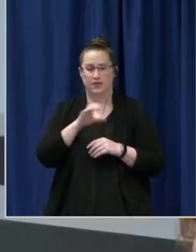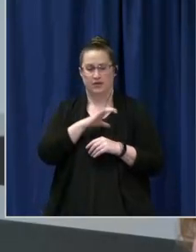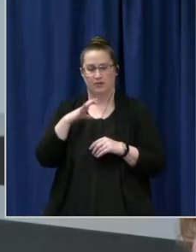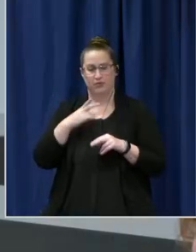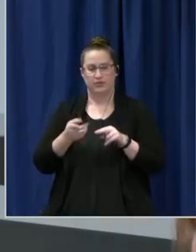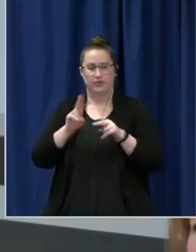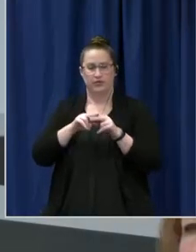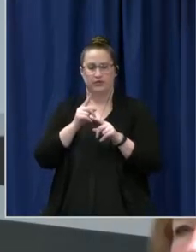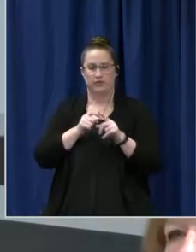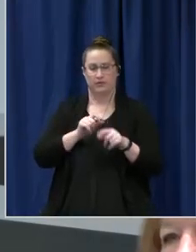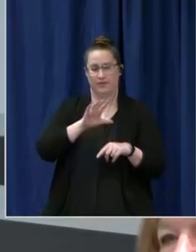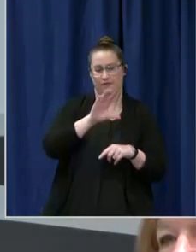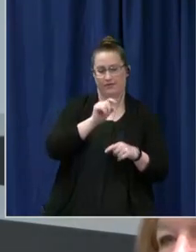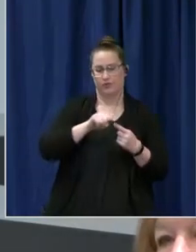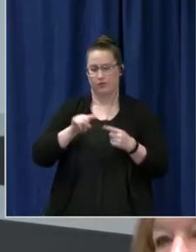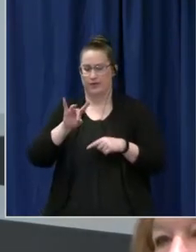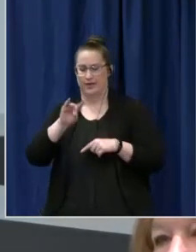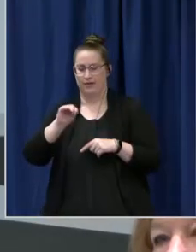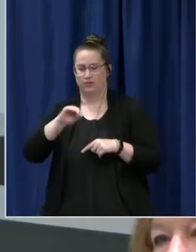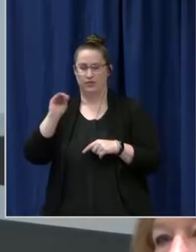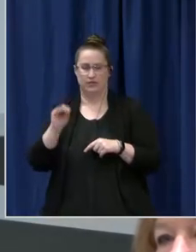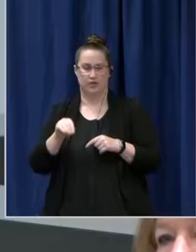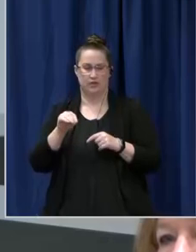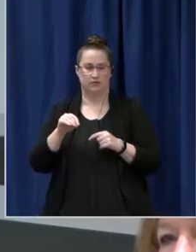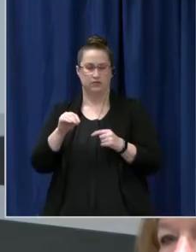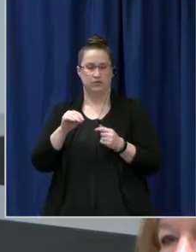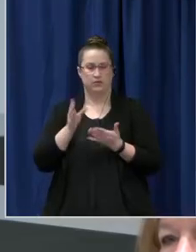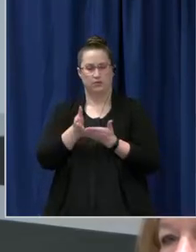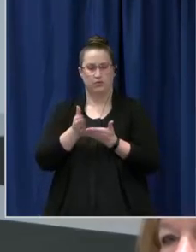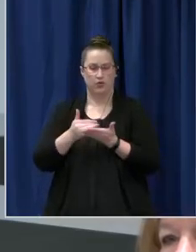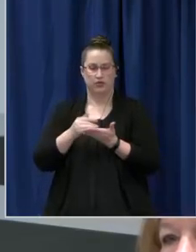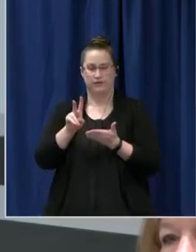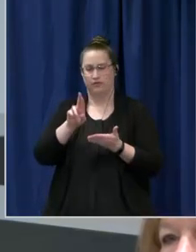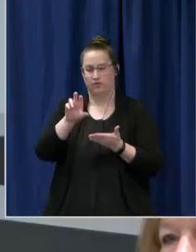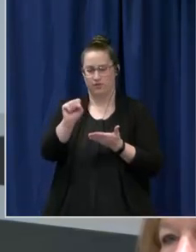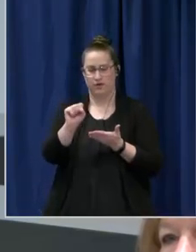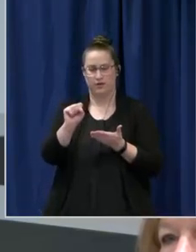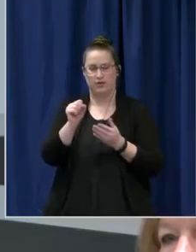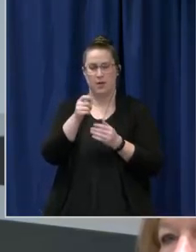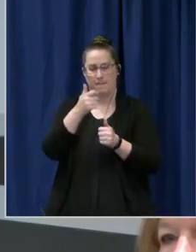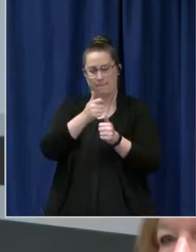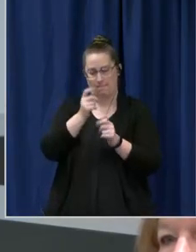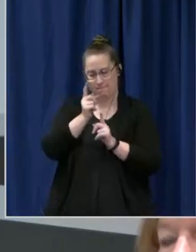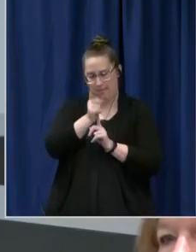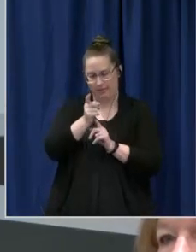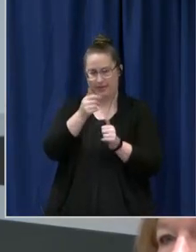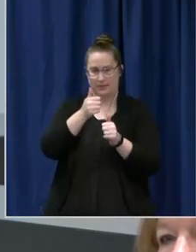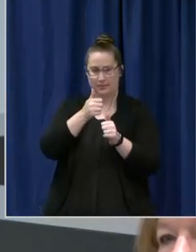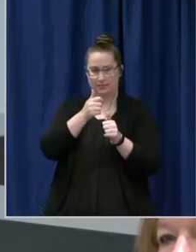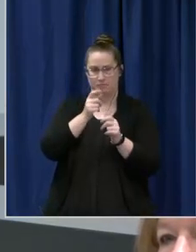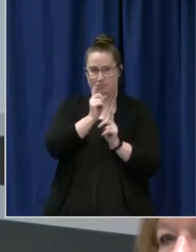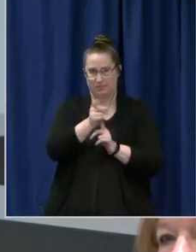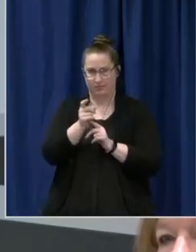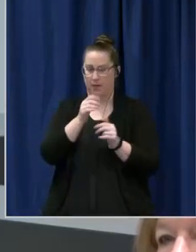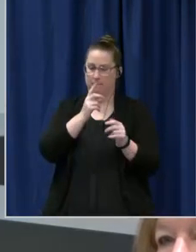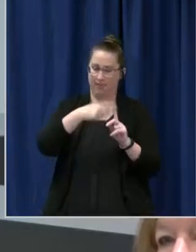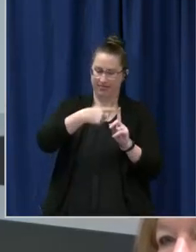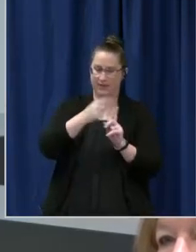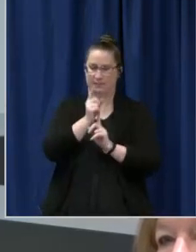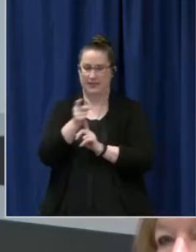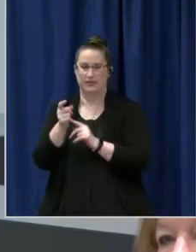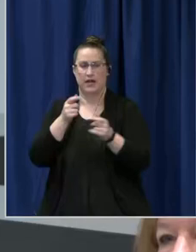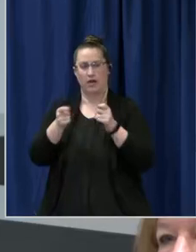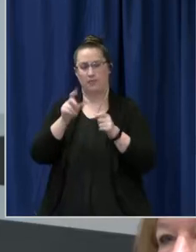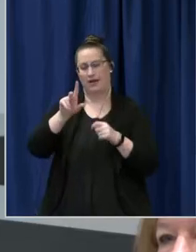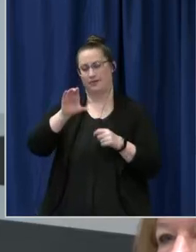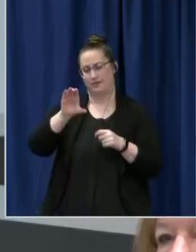increased from 50 to 80% the portion of VRS providers' monthly minutes that may be handled by CAs working at home. It